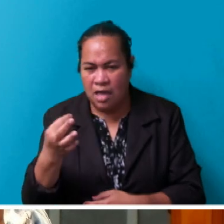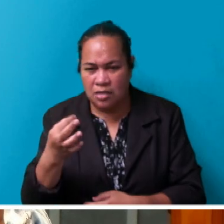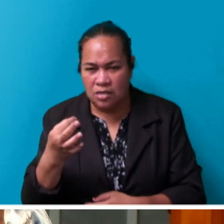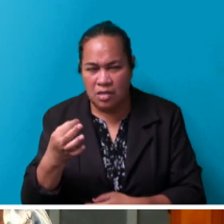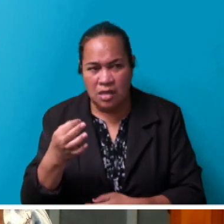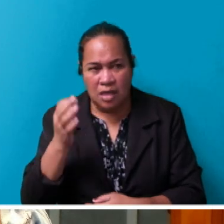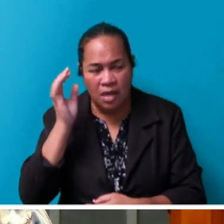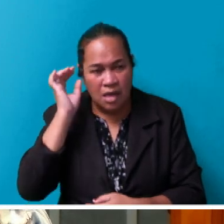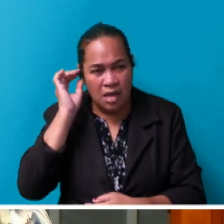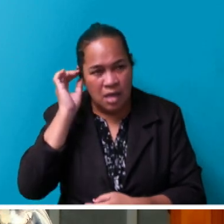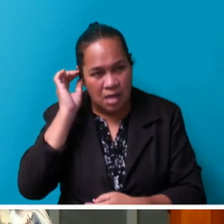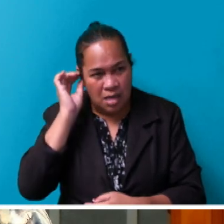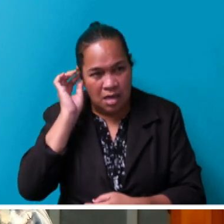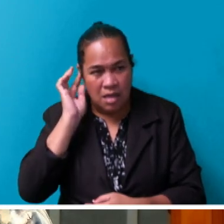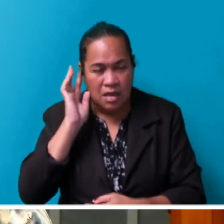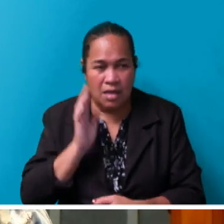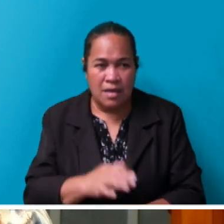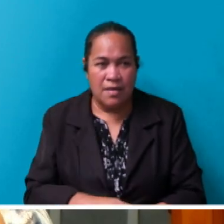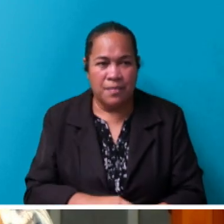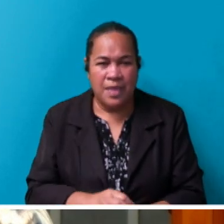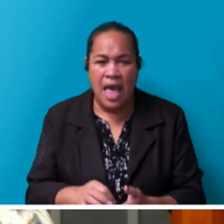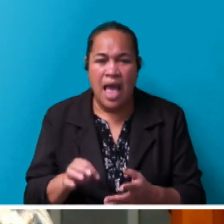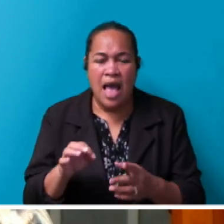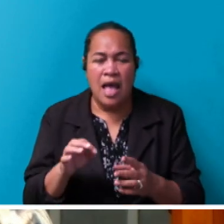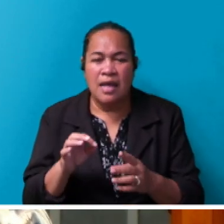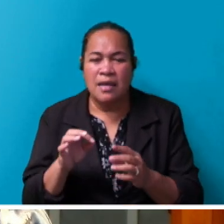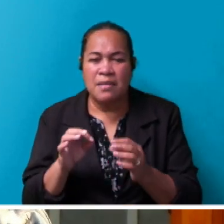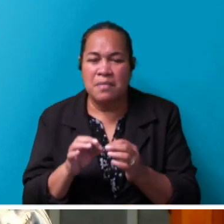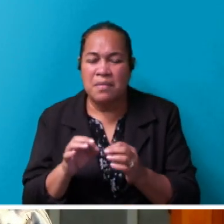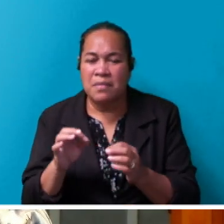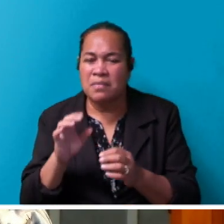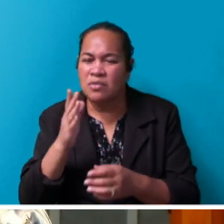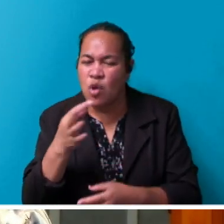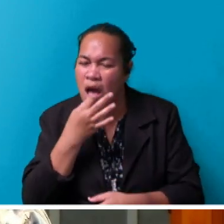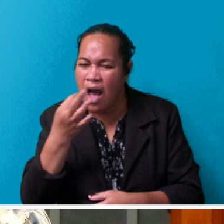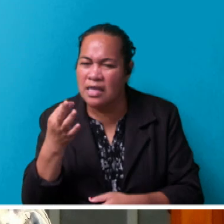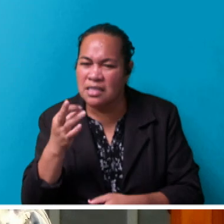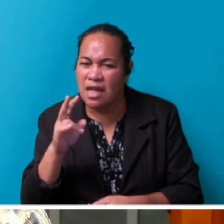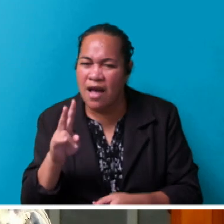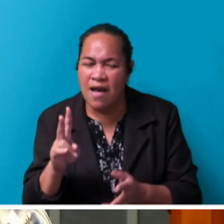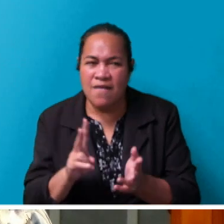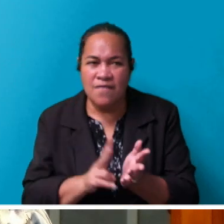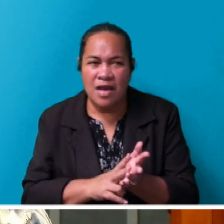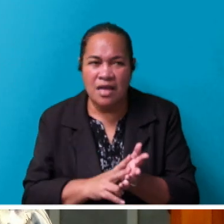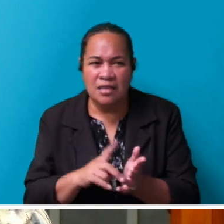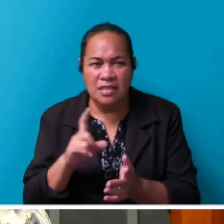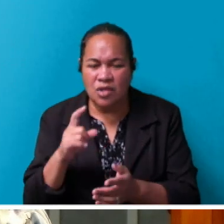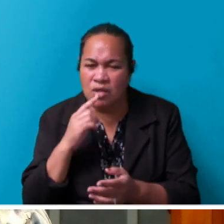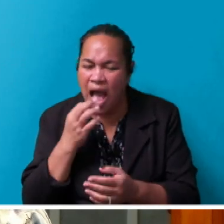honorably request the USP VC to if you can give